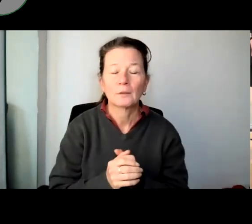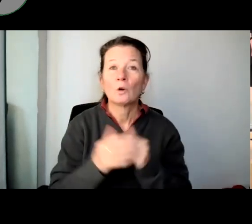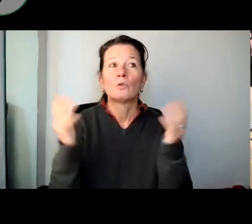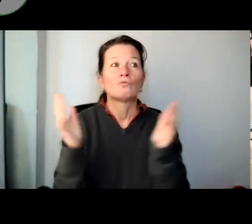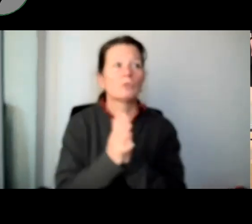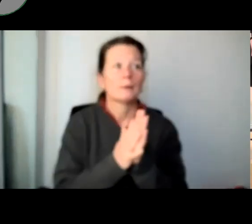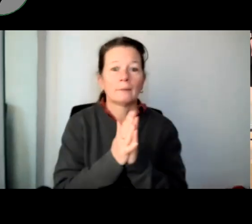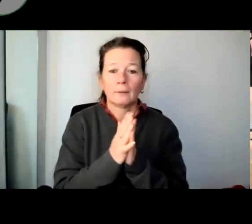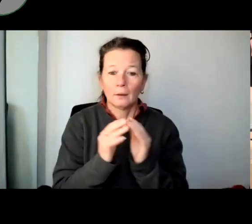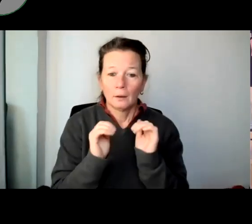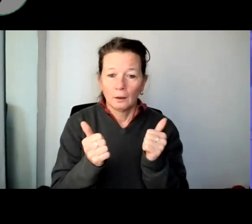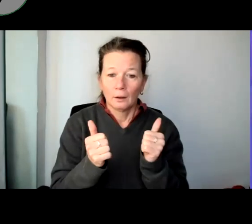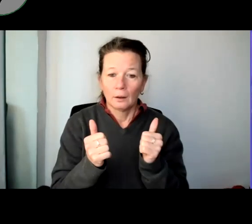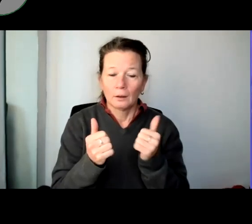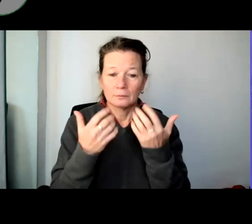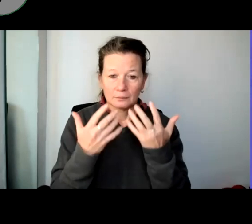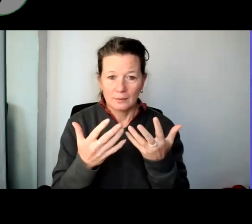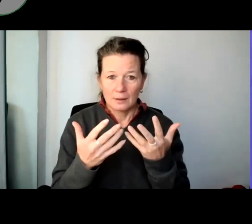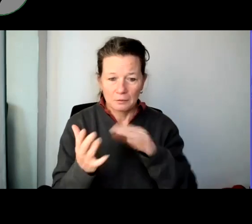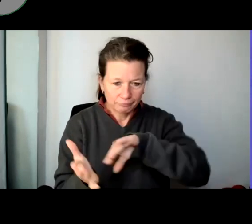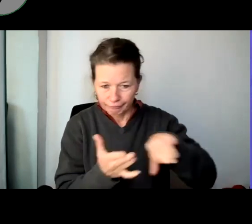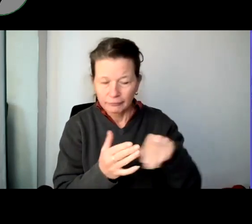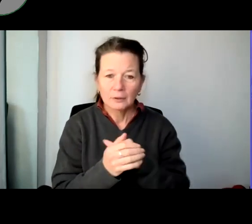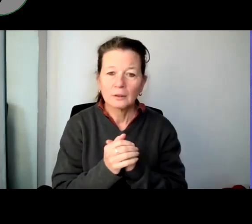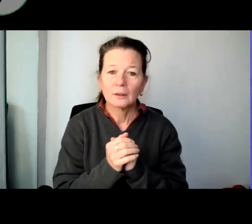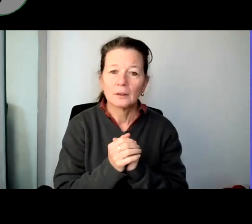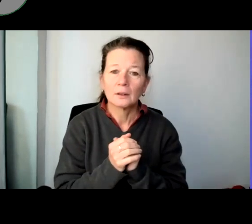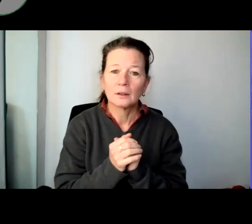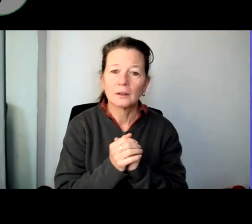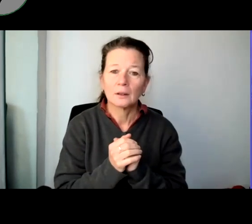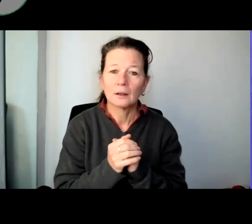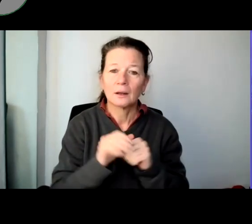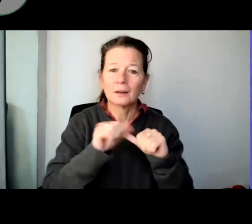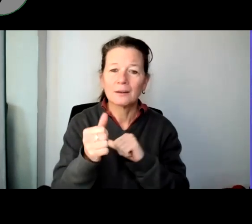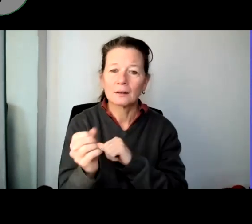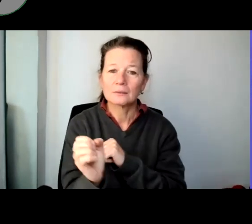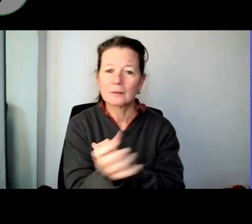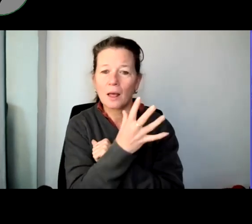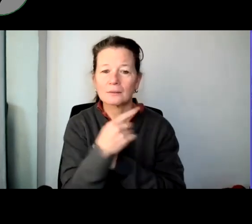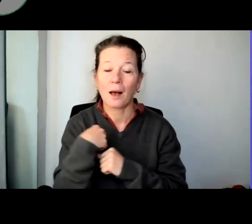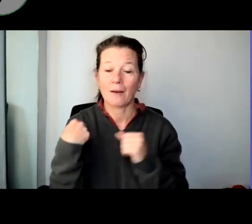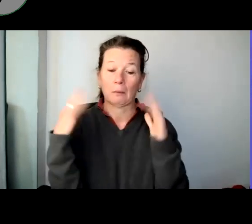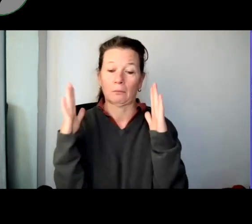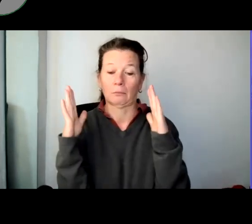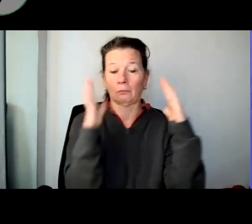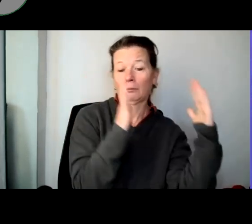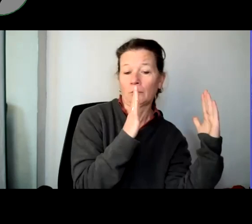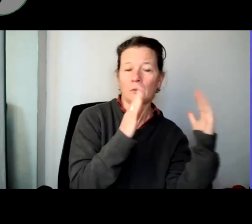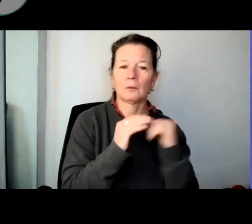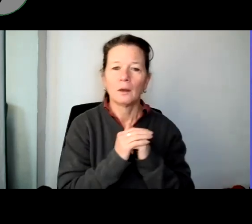I'm going to move on just a little bit. And the next slide, I've moved over to the side of the screen.